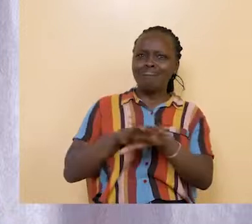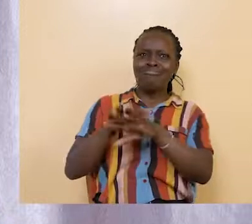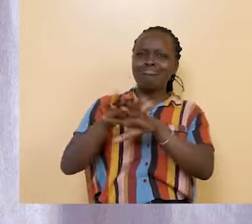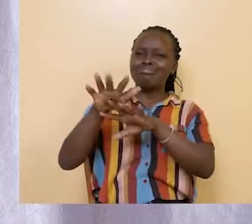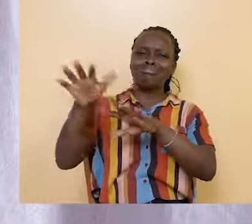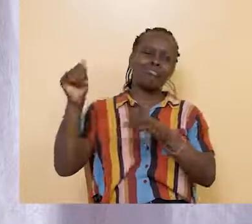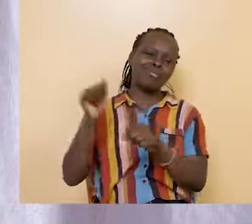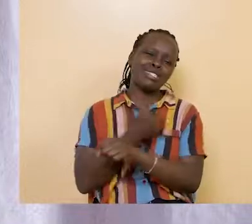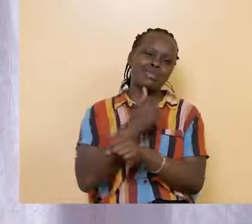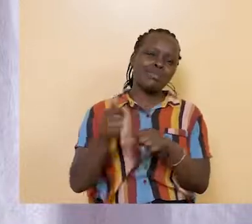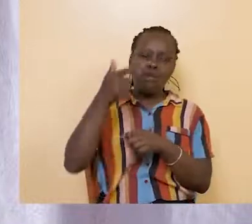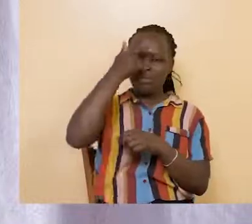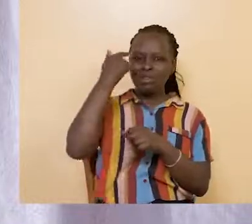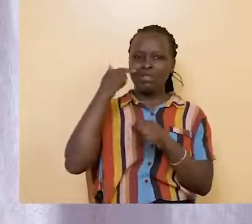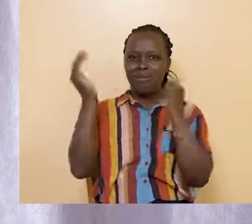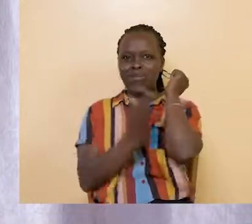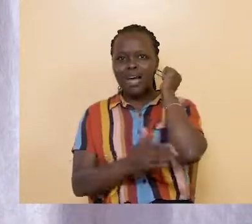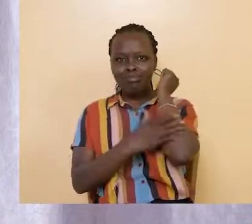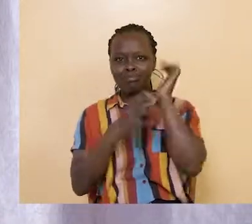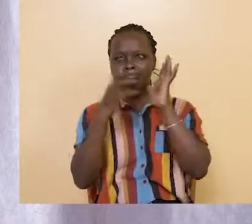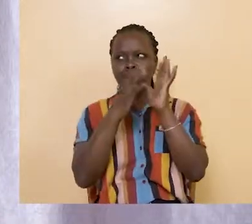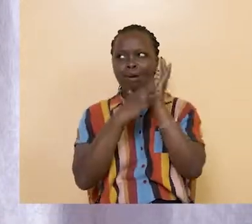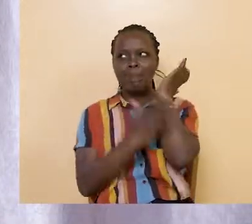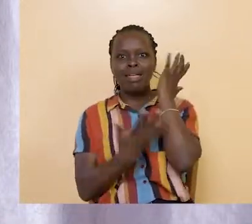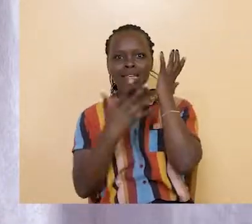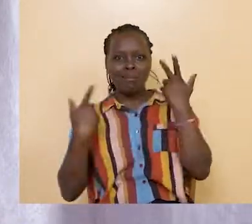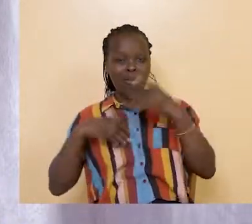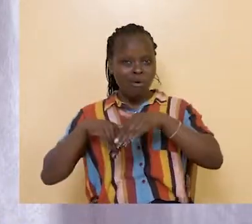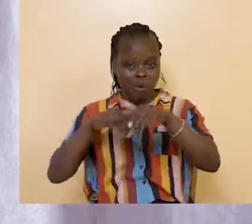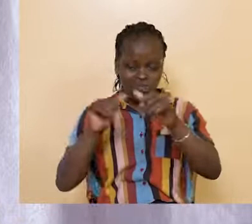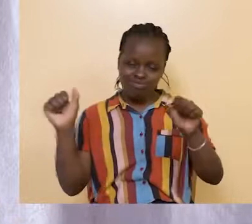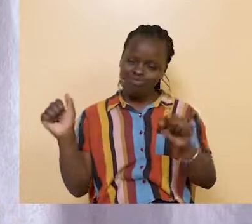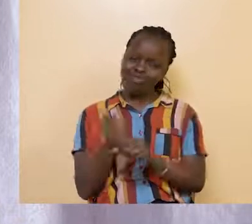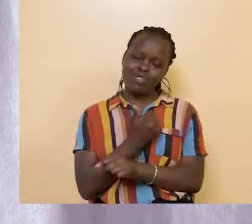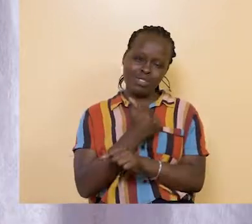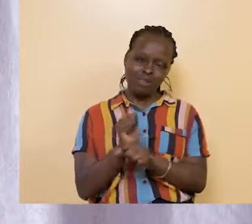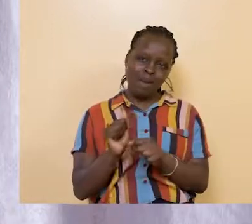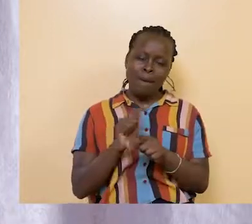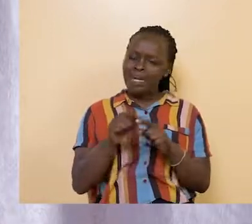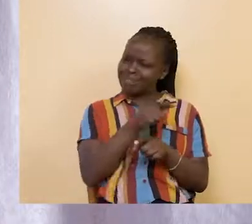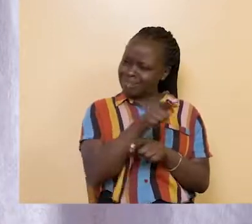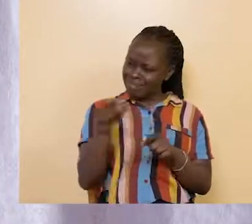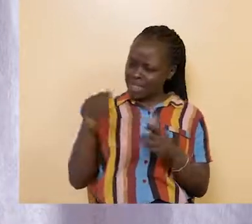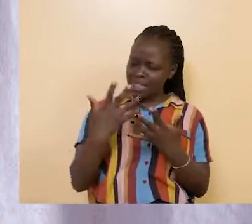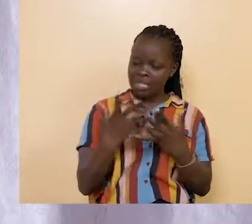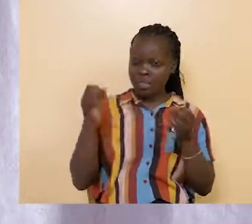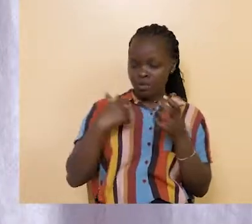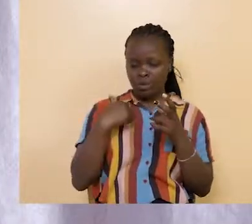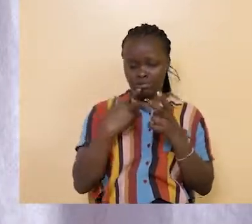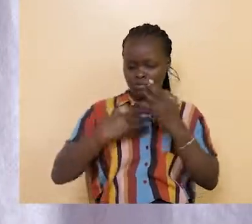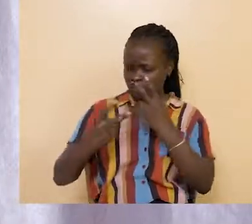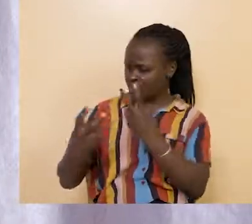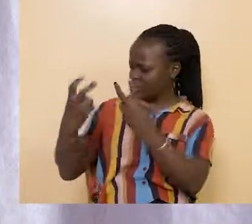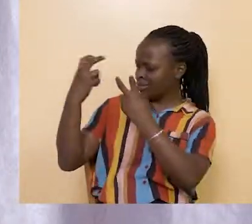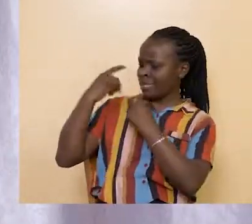when you're posting, you know, all the bad things that have happened in your life. But even at the heart of all these things, if we really take a look